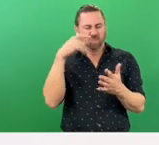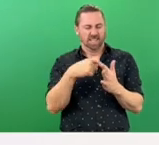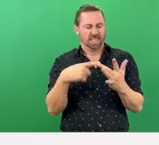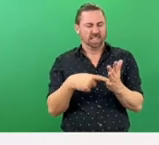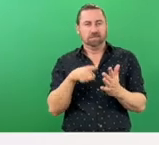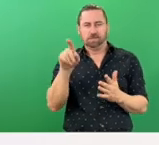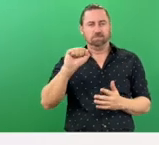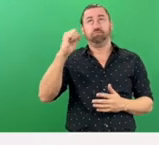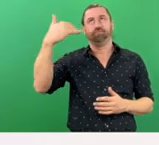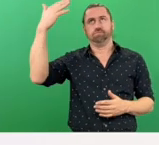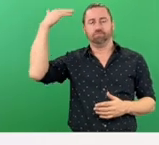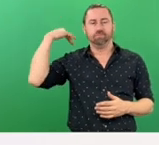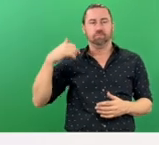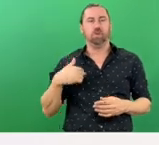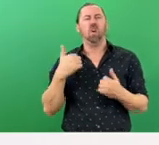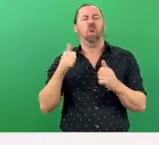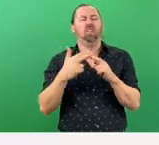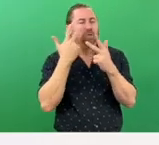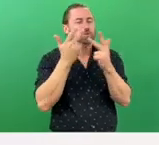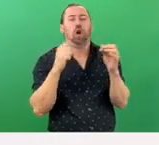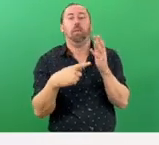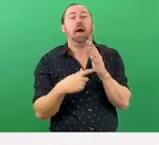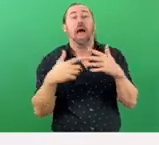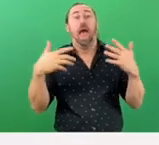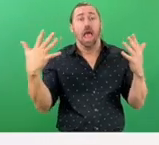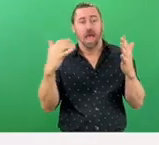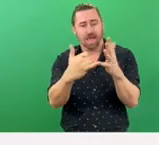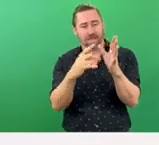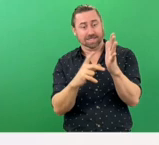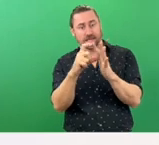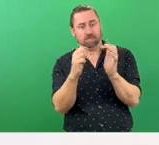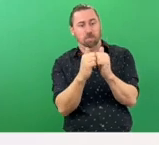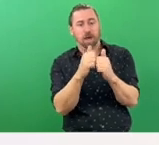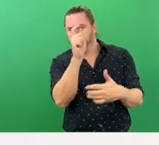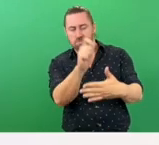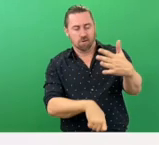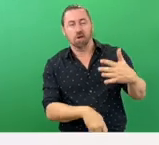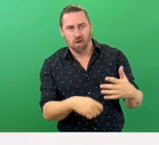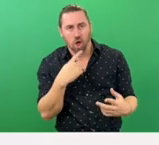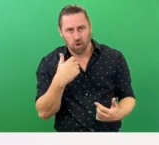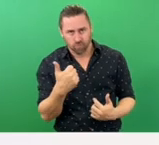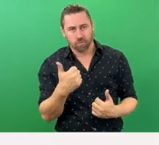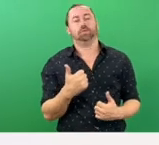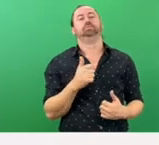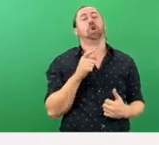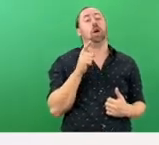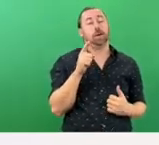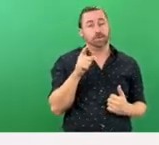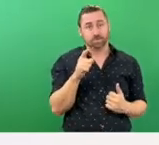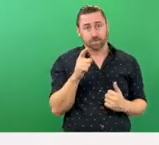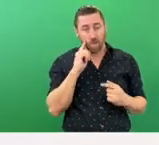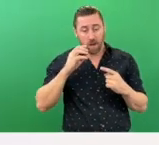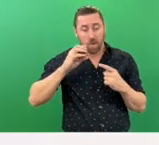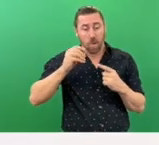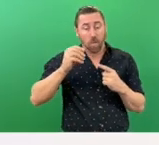kits once, and I use it for demos, but any bit of small sandpaper will work. Now, the goal, what you're